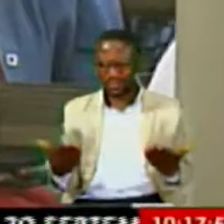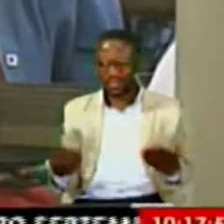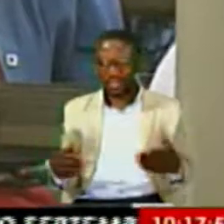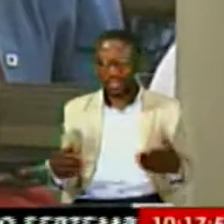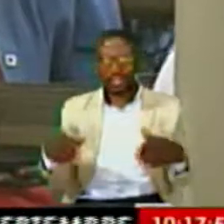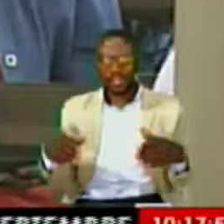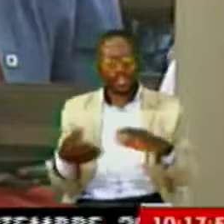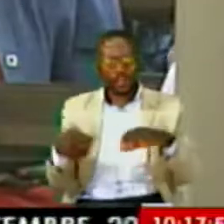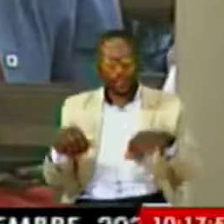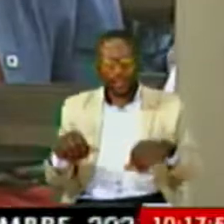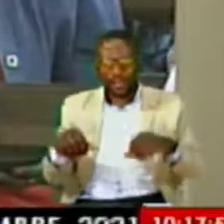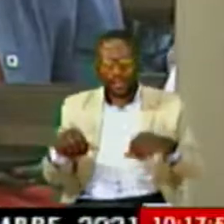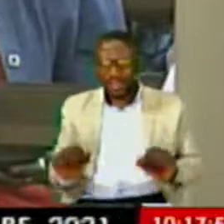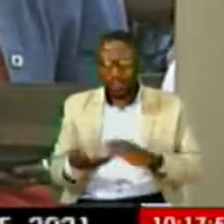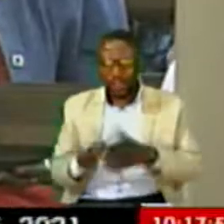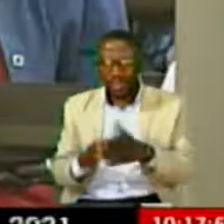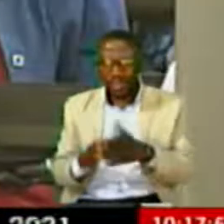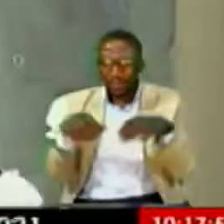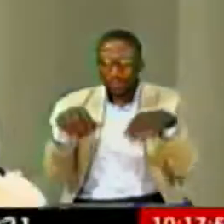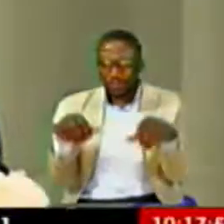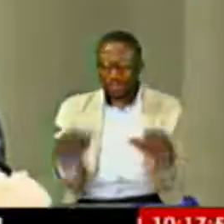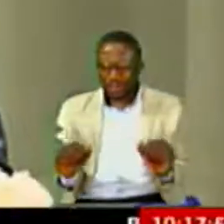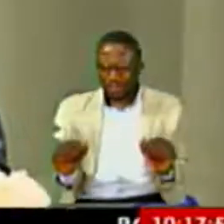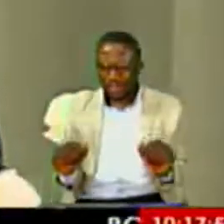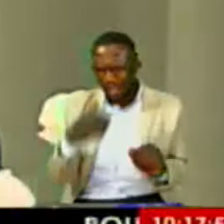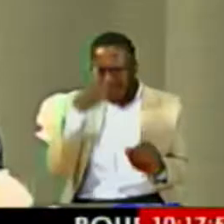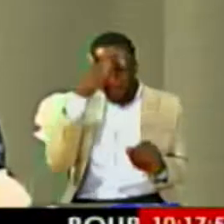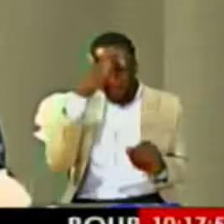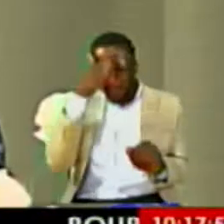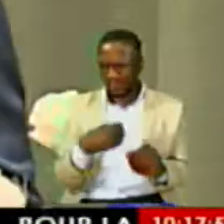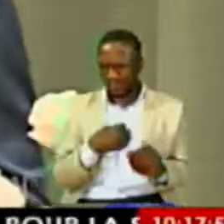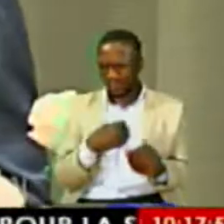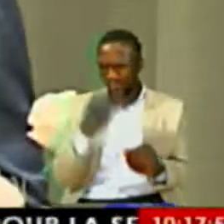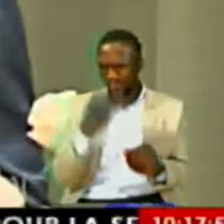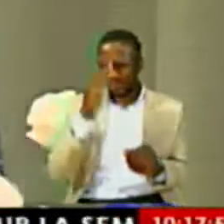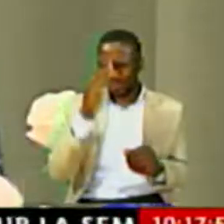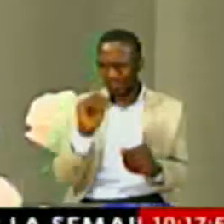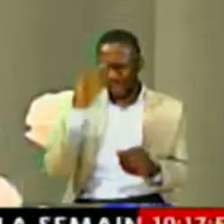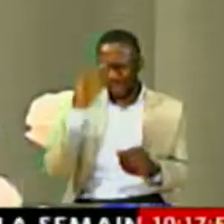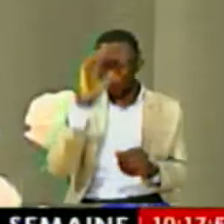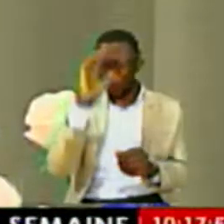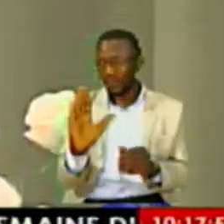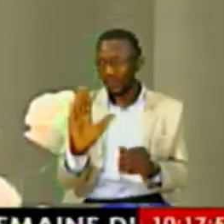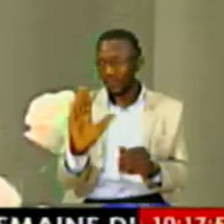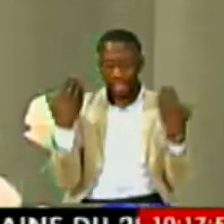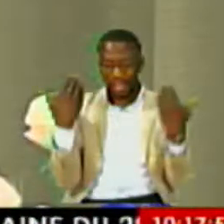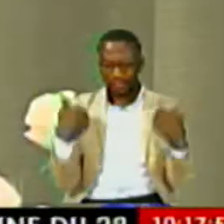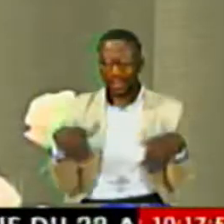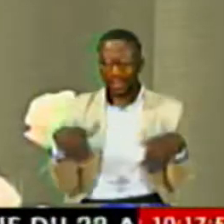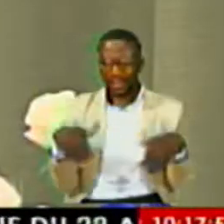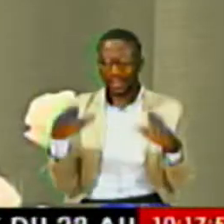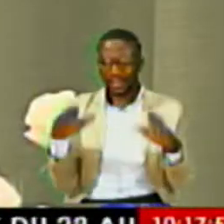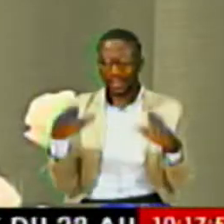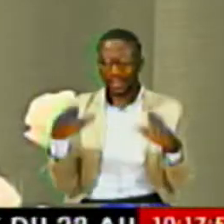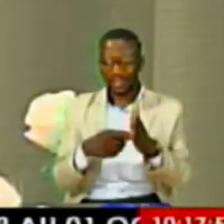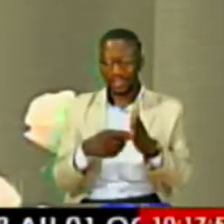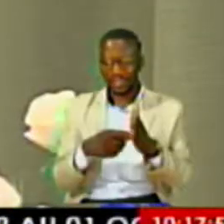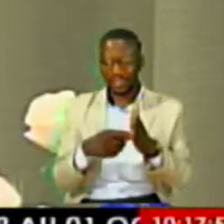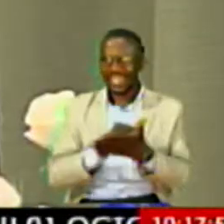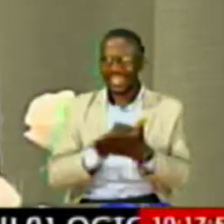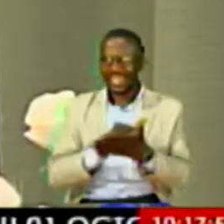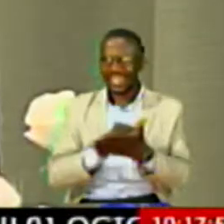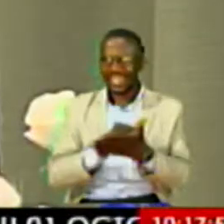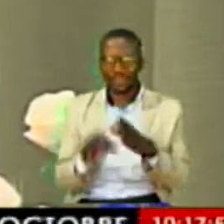How will this happen? Moi, je ne connais pas d'homme. Because I don't know any man. L'ange lui dit. Now the angel said to him, to her. Le Saint-Esprit. The Holy